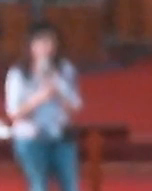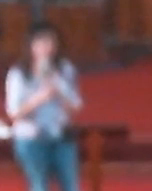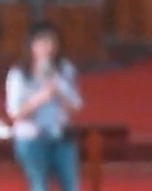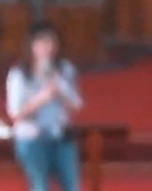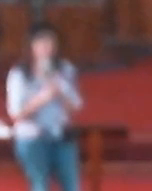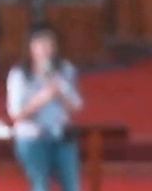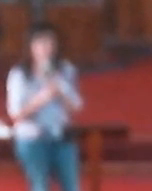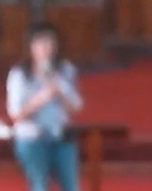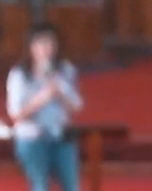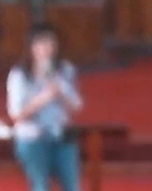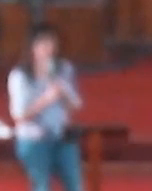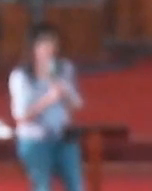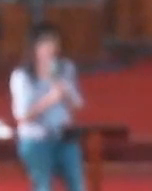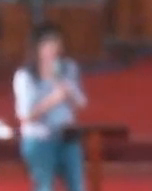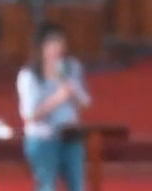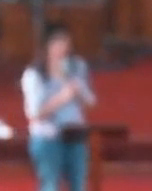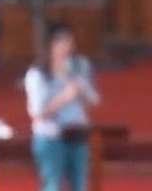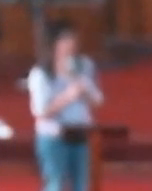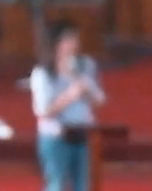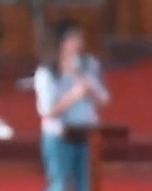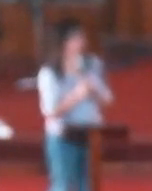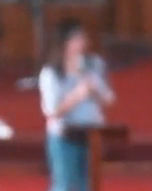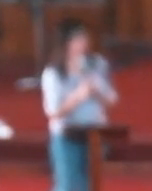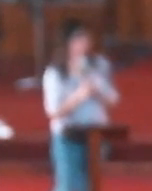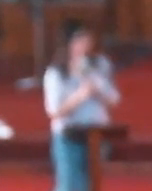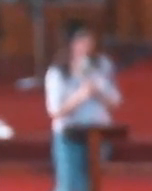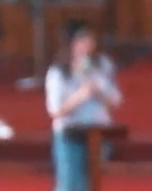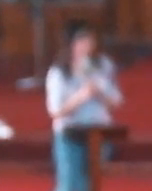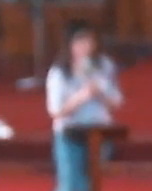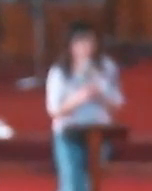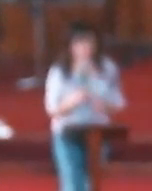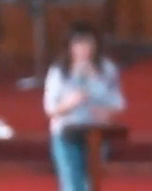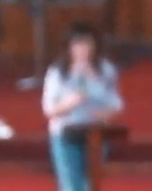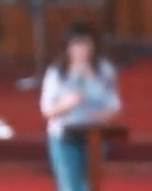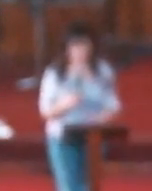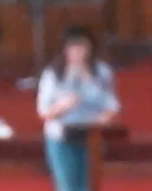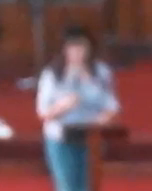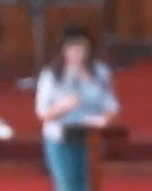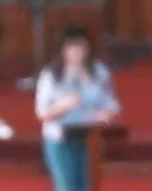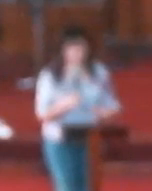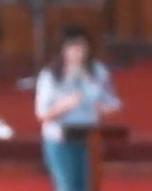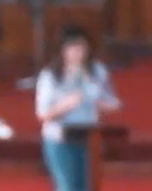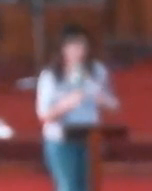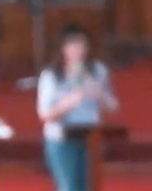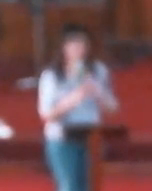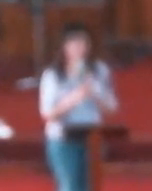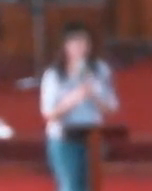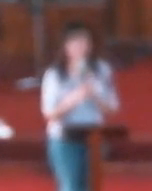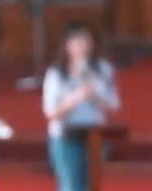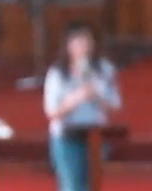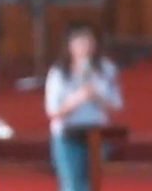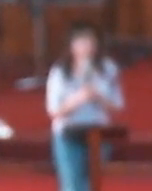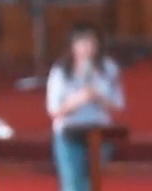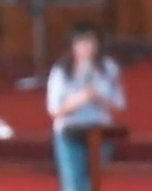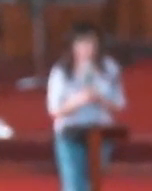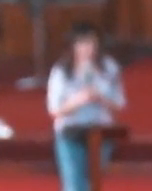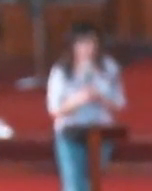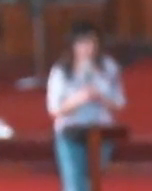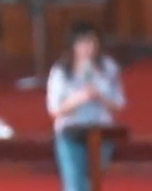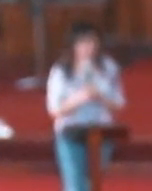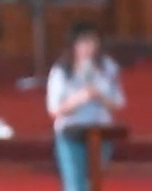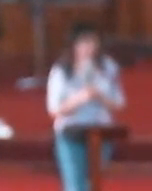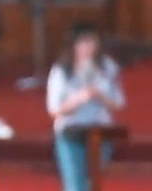enough to hinder the plans of the Lord? Y si tú lees Lucas 1, no dice nada de eso. And if you read Luke 1, it doesn't say anything like